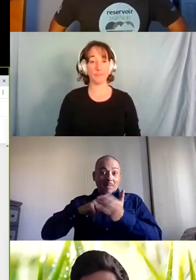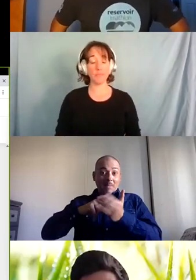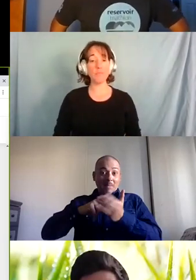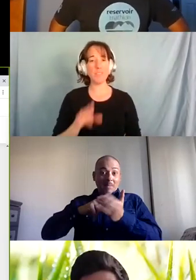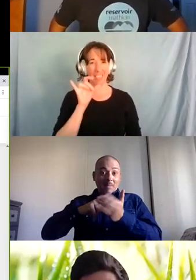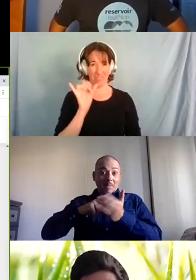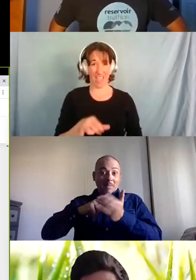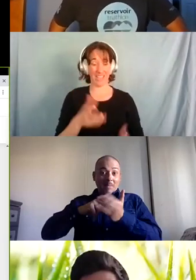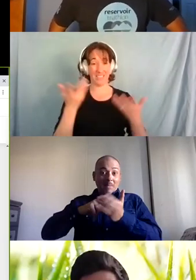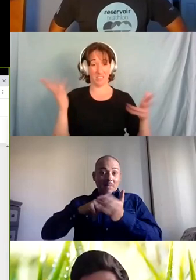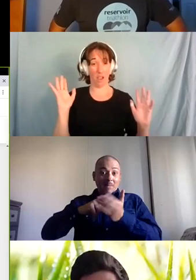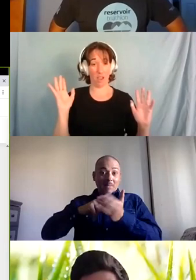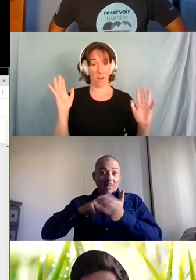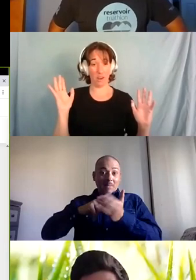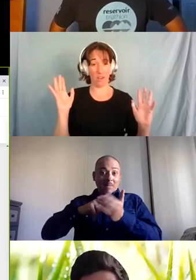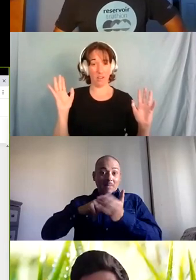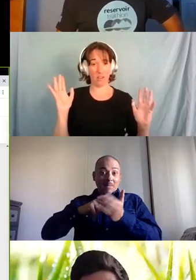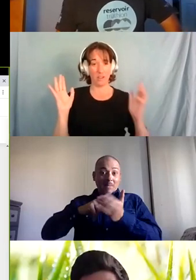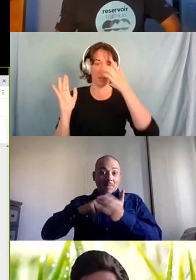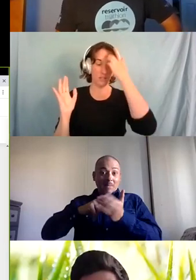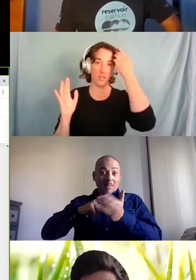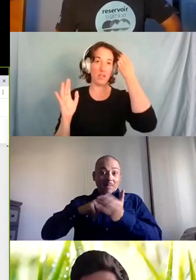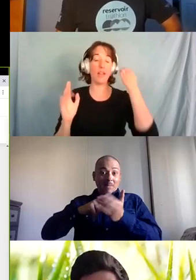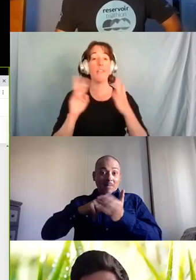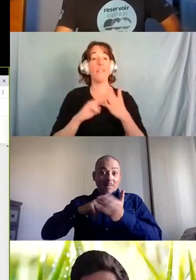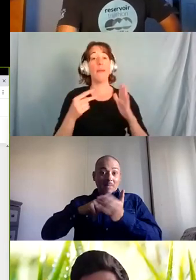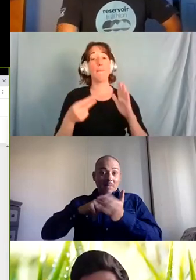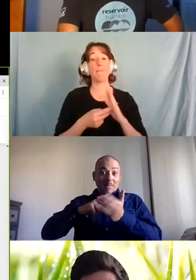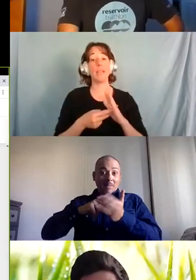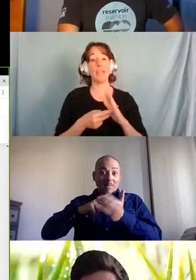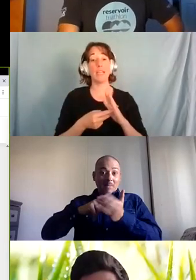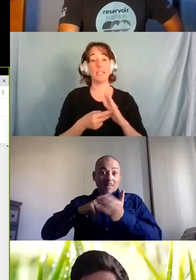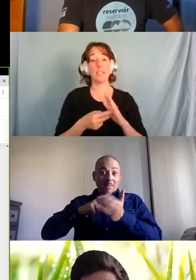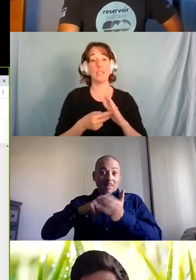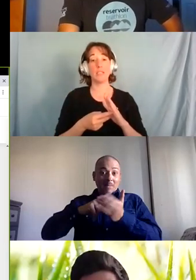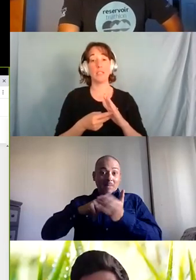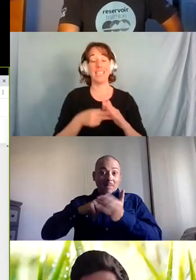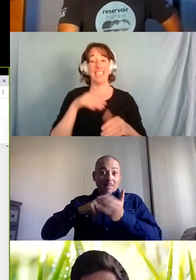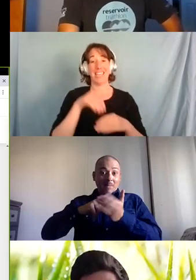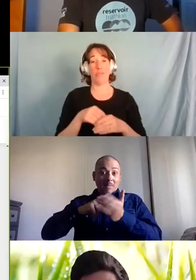done, it appends basically the observation in the hidden state within those 2 respective